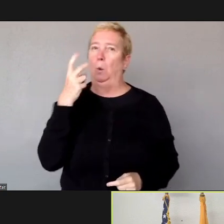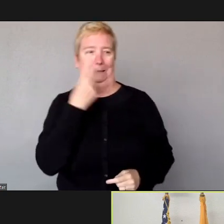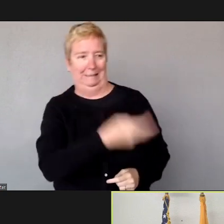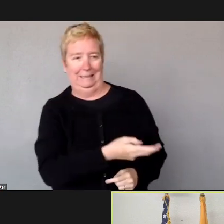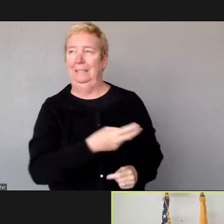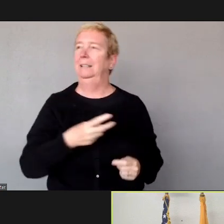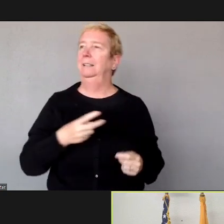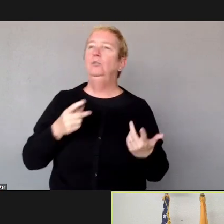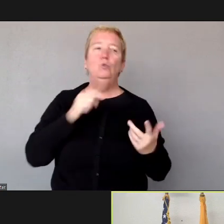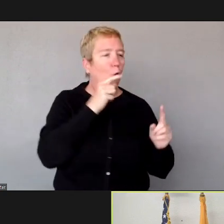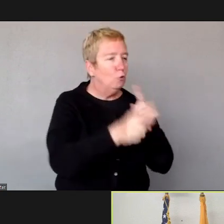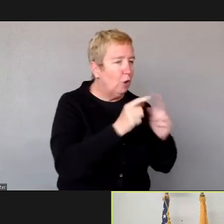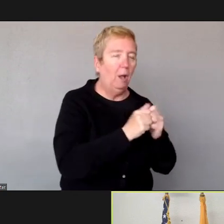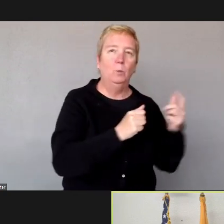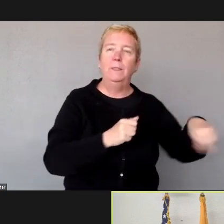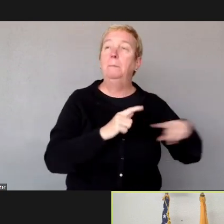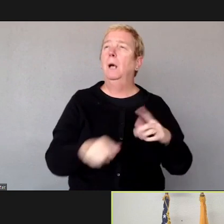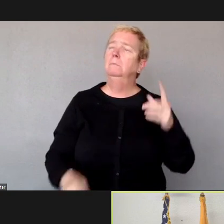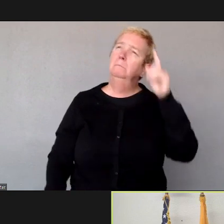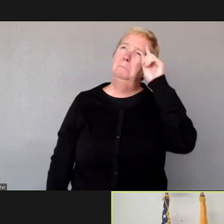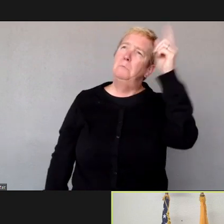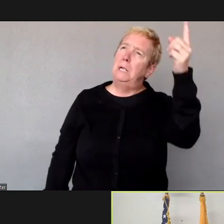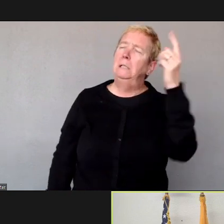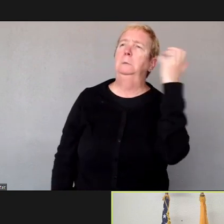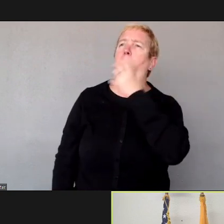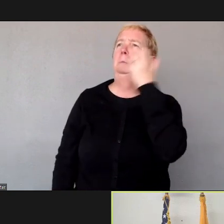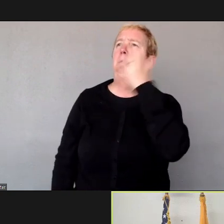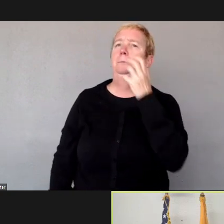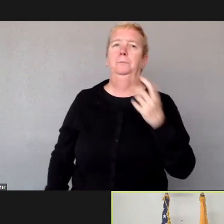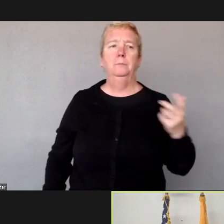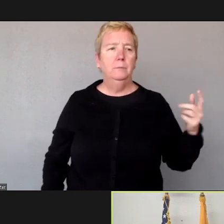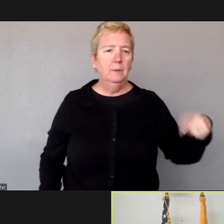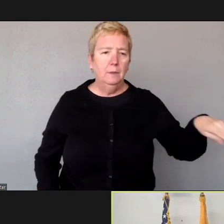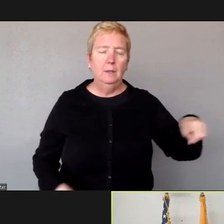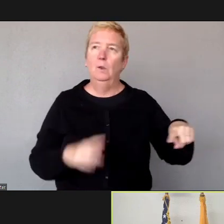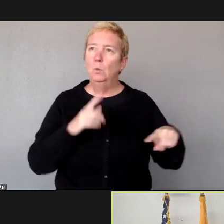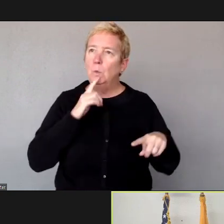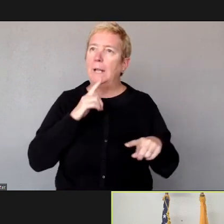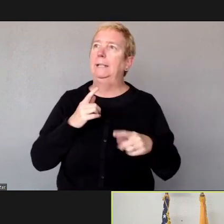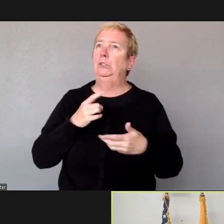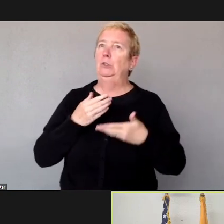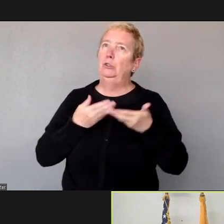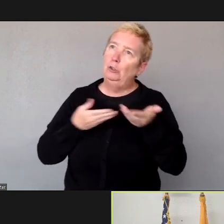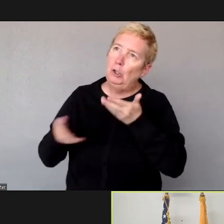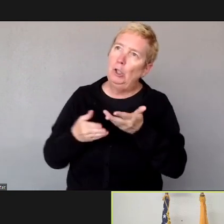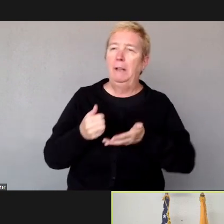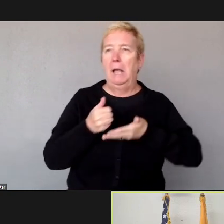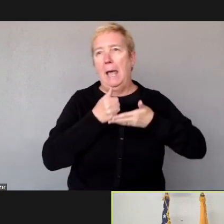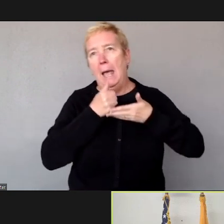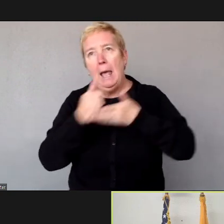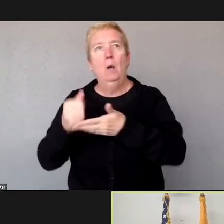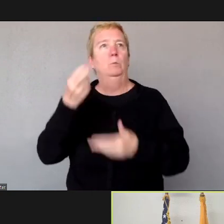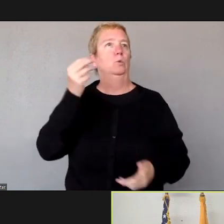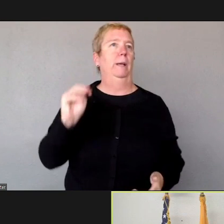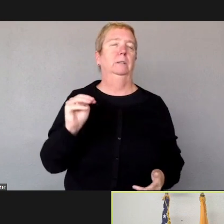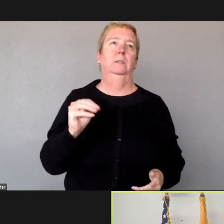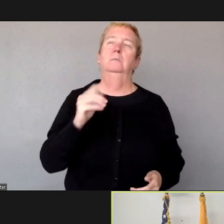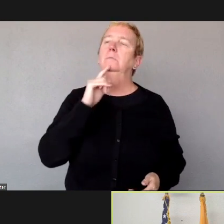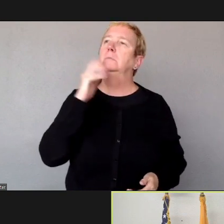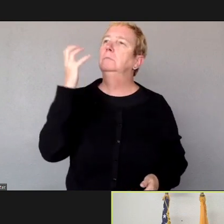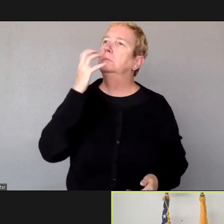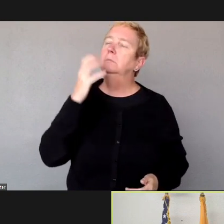they're really brilliant people that have served our state and our population extremely